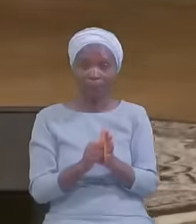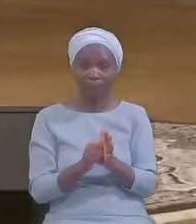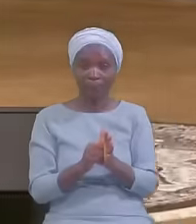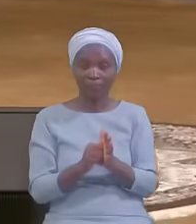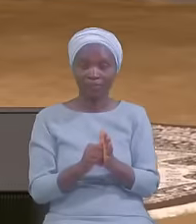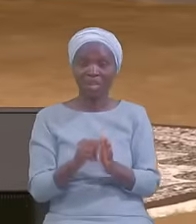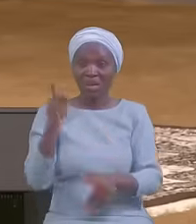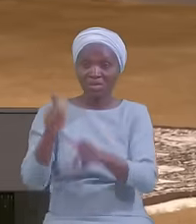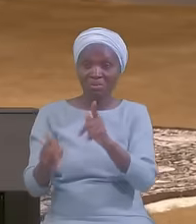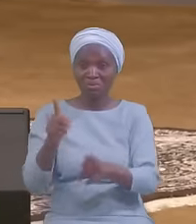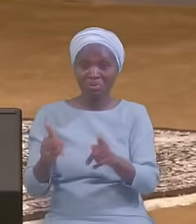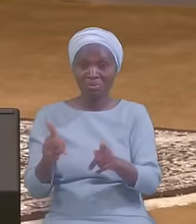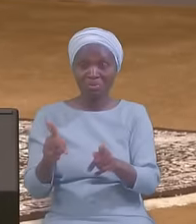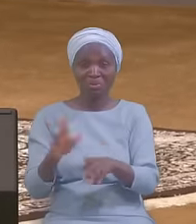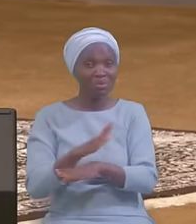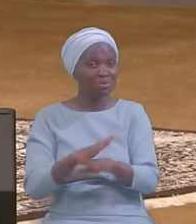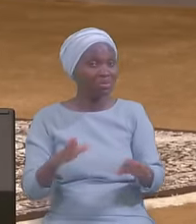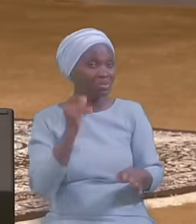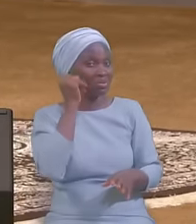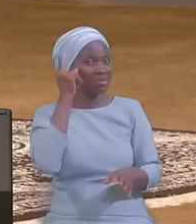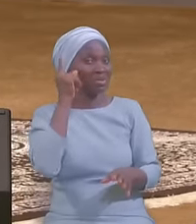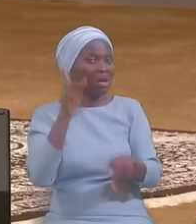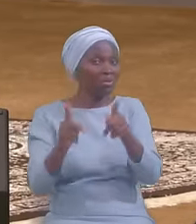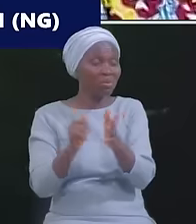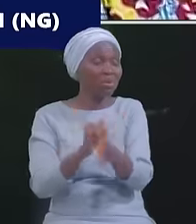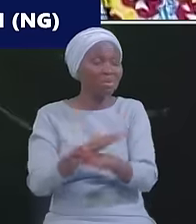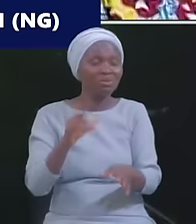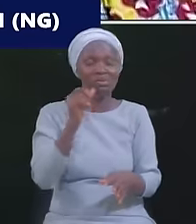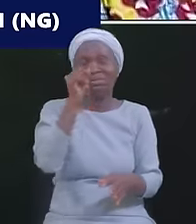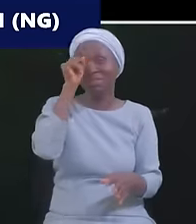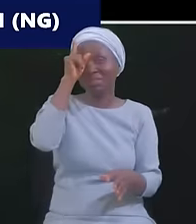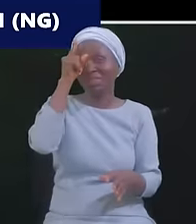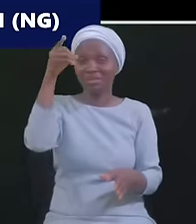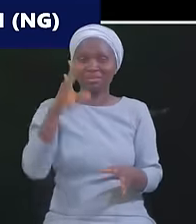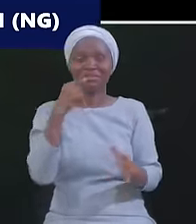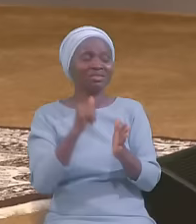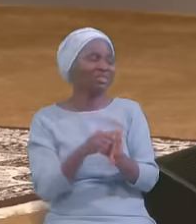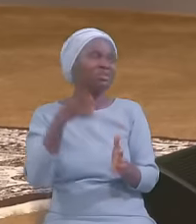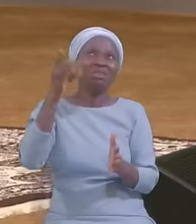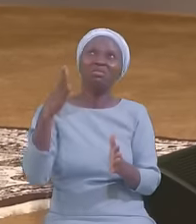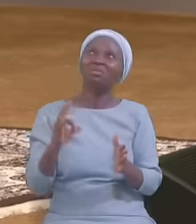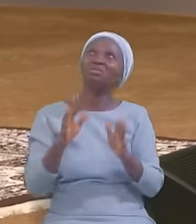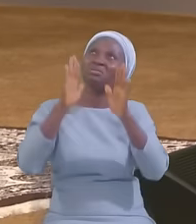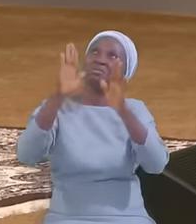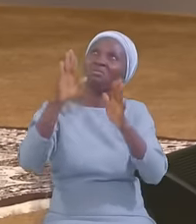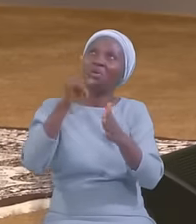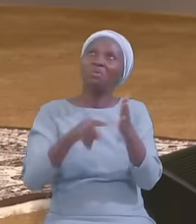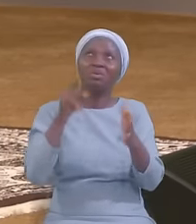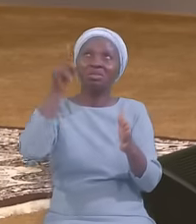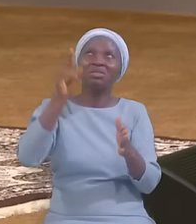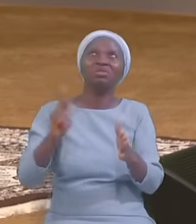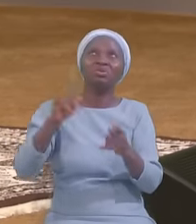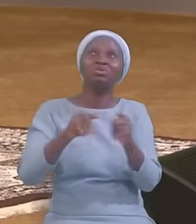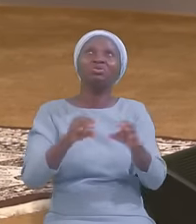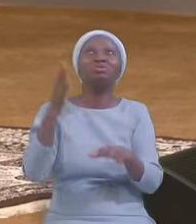People that don't understand God, they say the God of wonders, what he used to do, the God of power, what